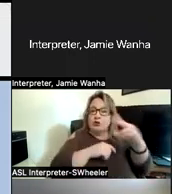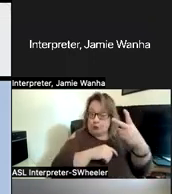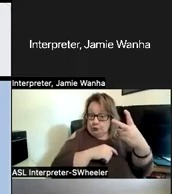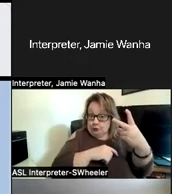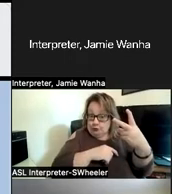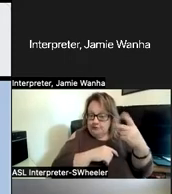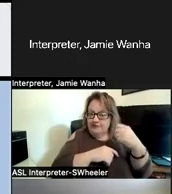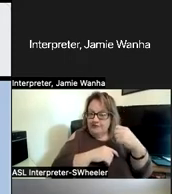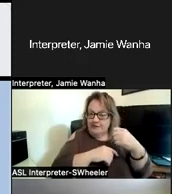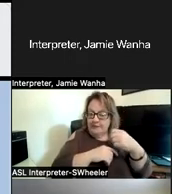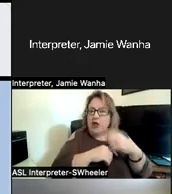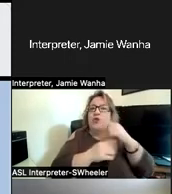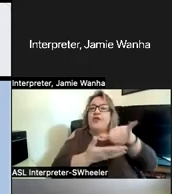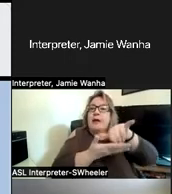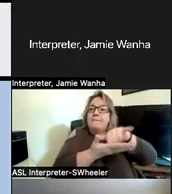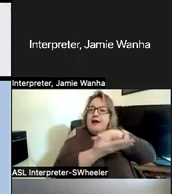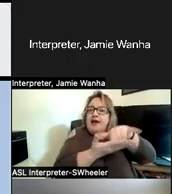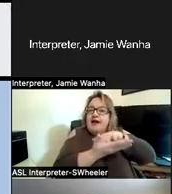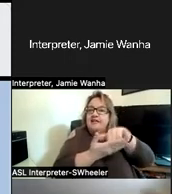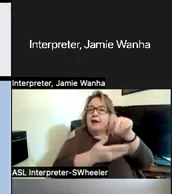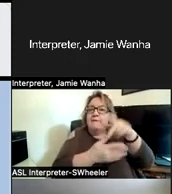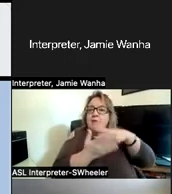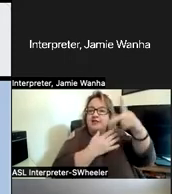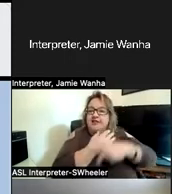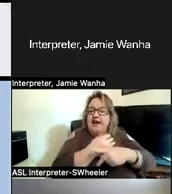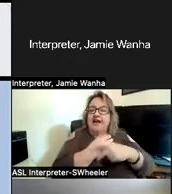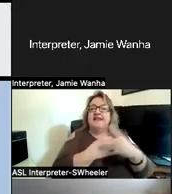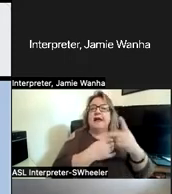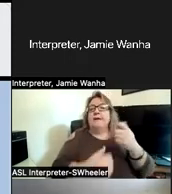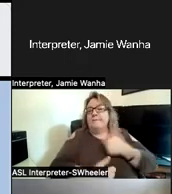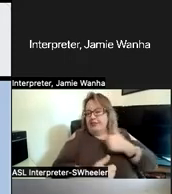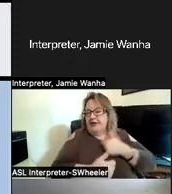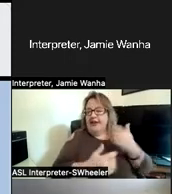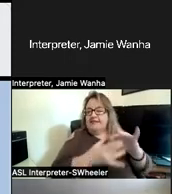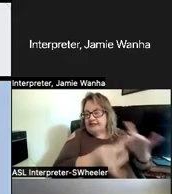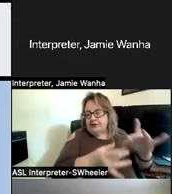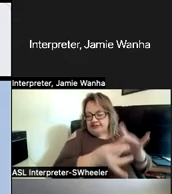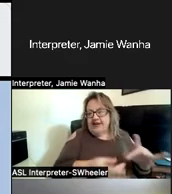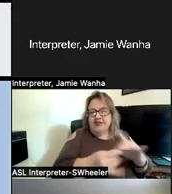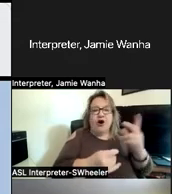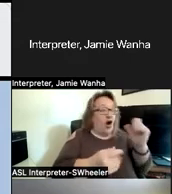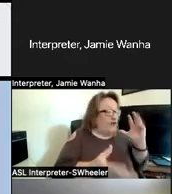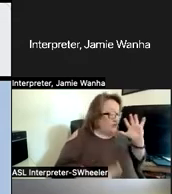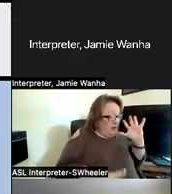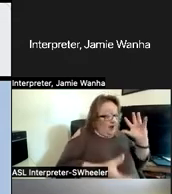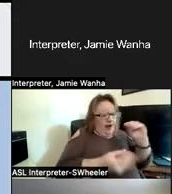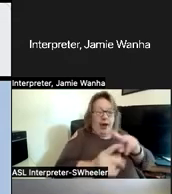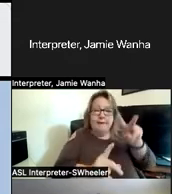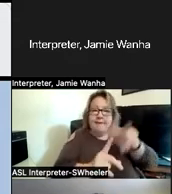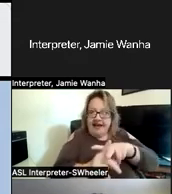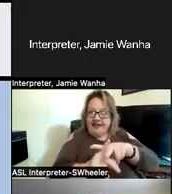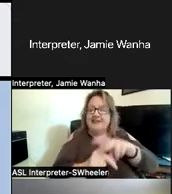the Manhattan Project, military exercises, et cetera, et cetera. So all of this stuff we are being applied now to earthquakes and also